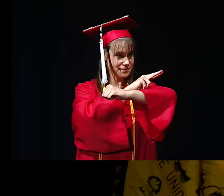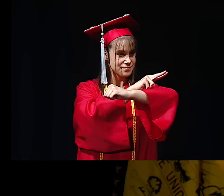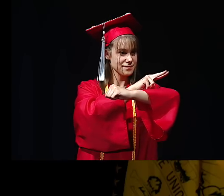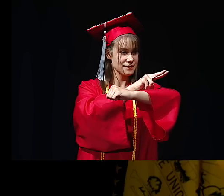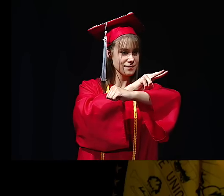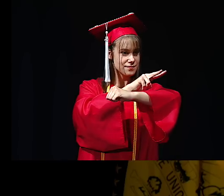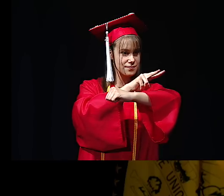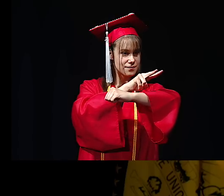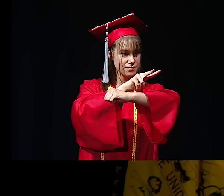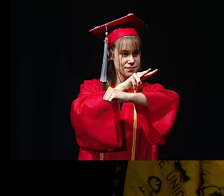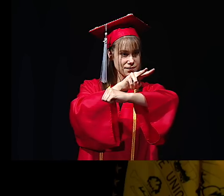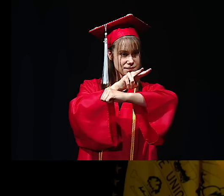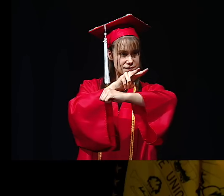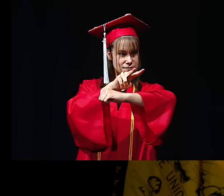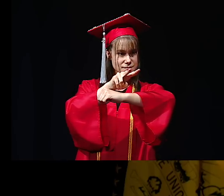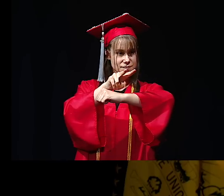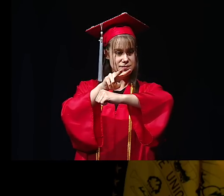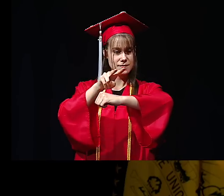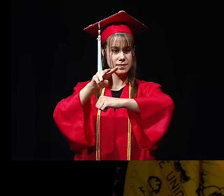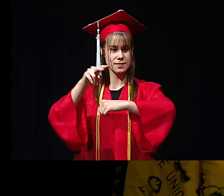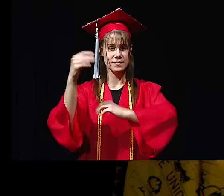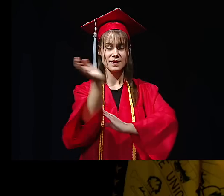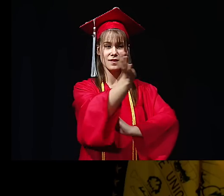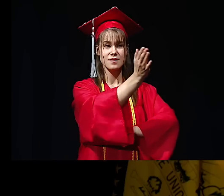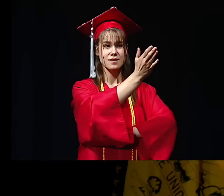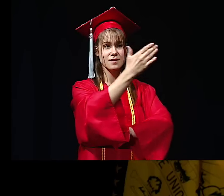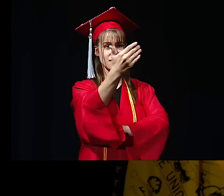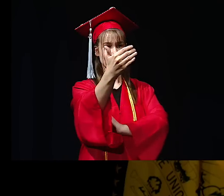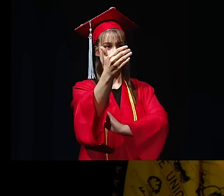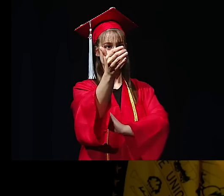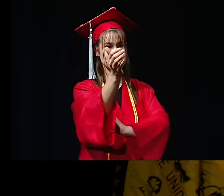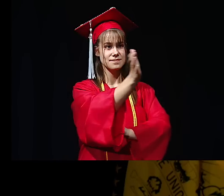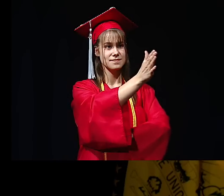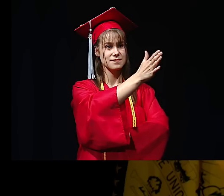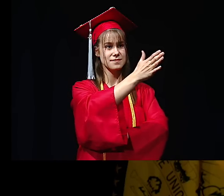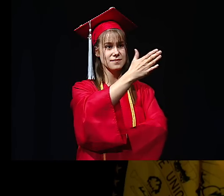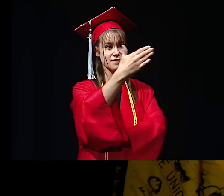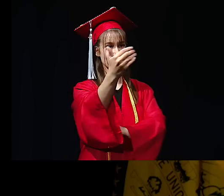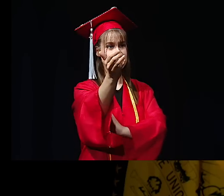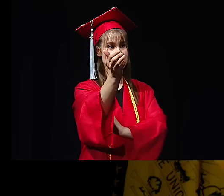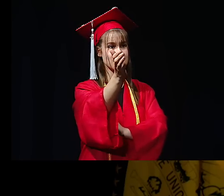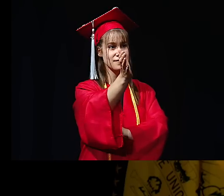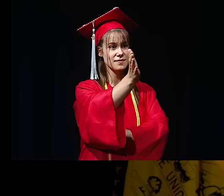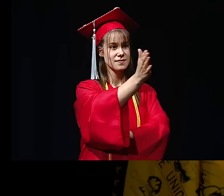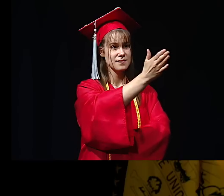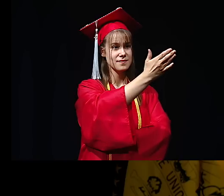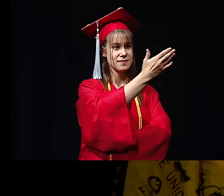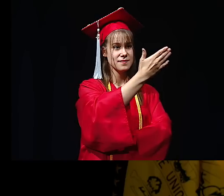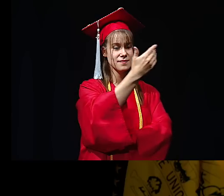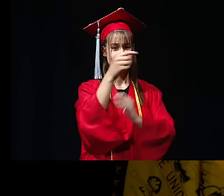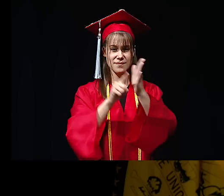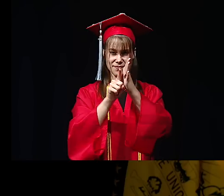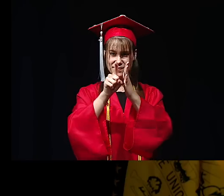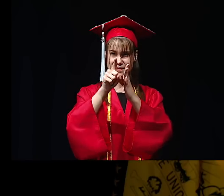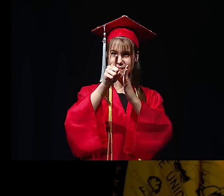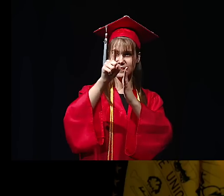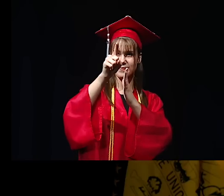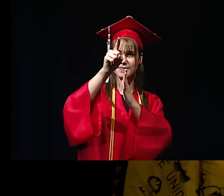we watched, were so gallantly streaming, and